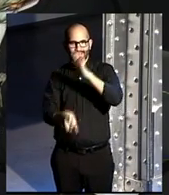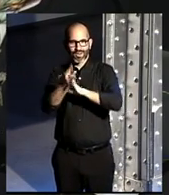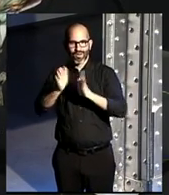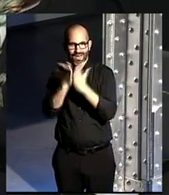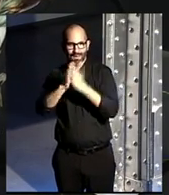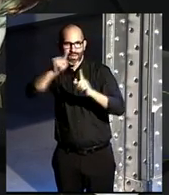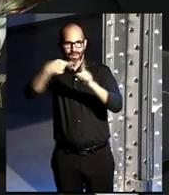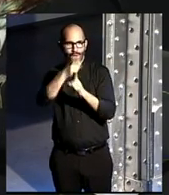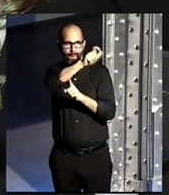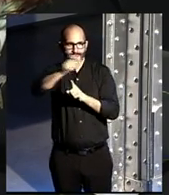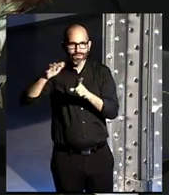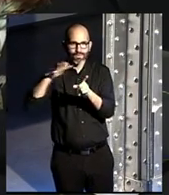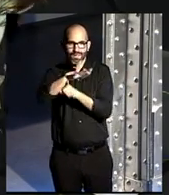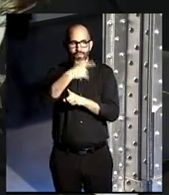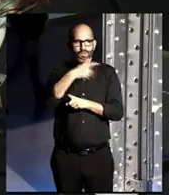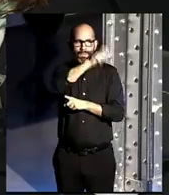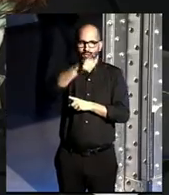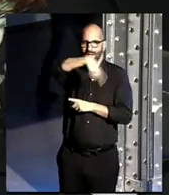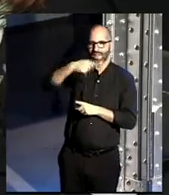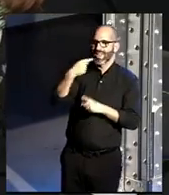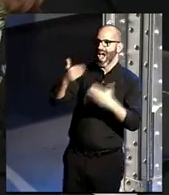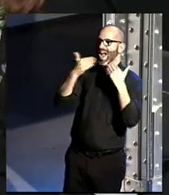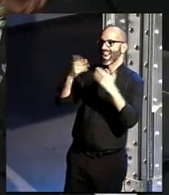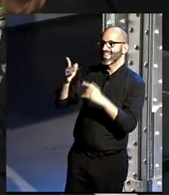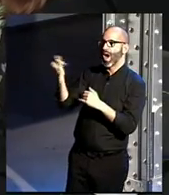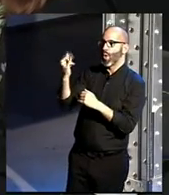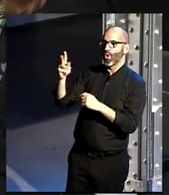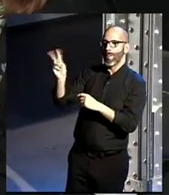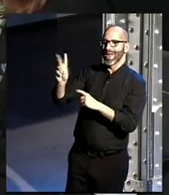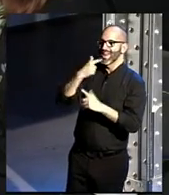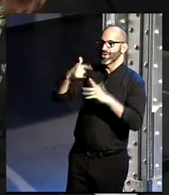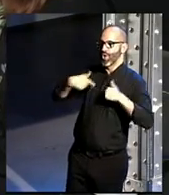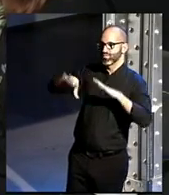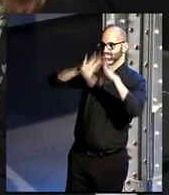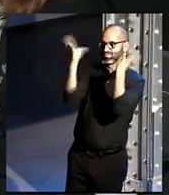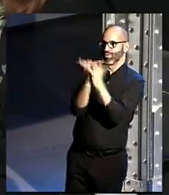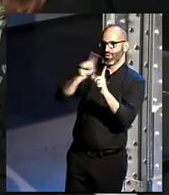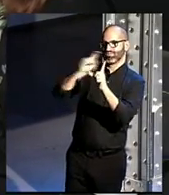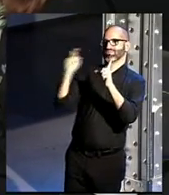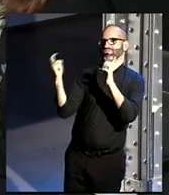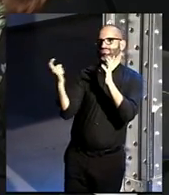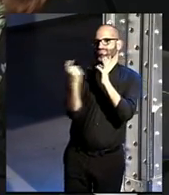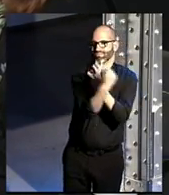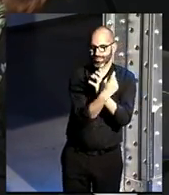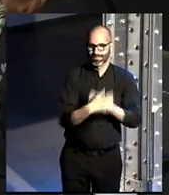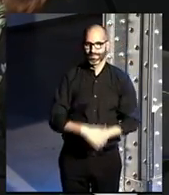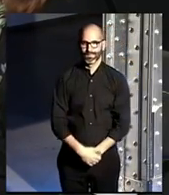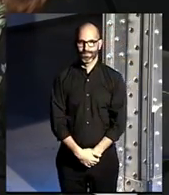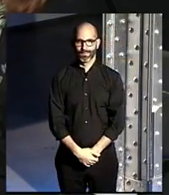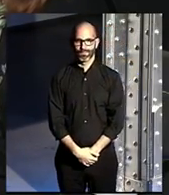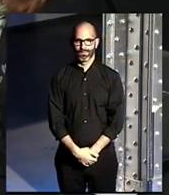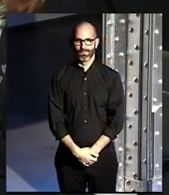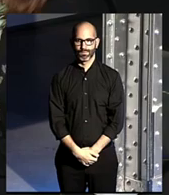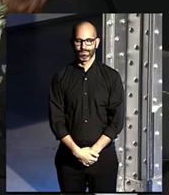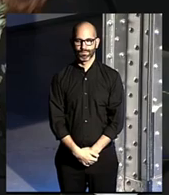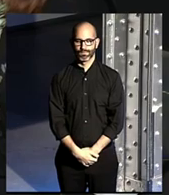que gracias a Julio Verne estaban dando la vuelta al mundo en una cápsula. Yeah, the rocket pioneers Tsiolkovsky and Goddard said they were